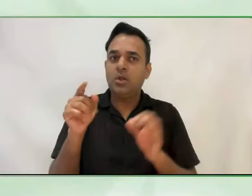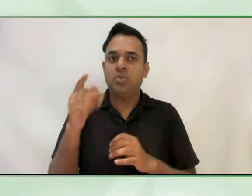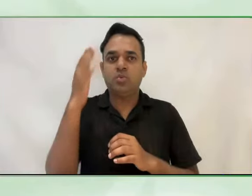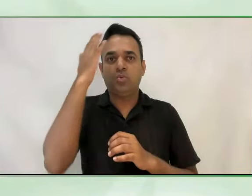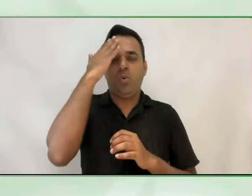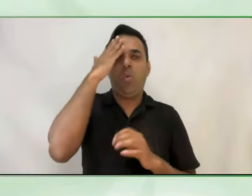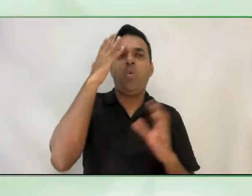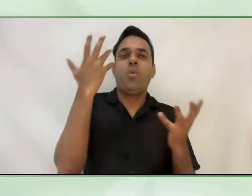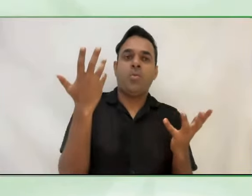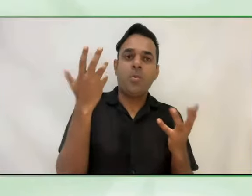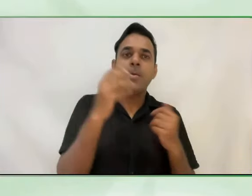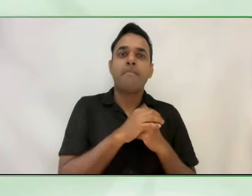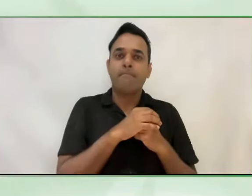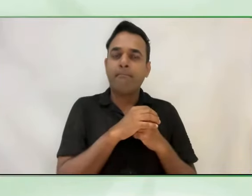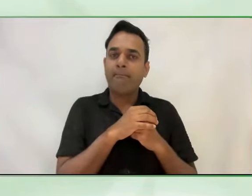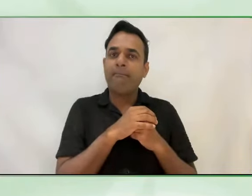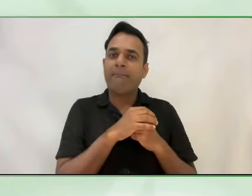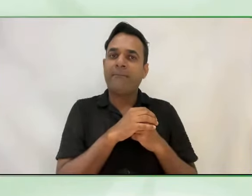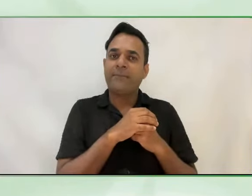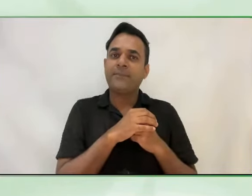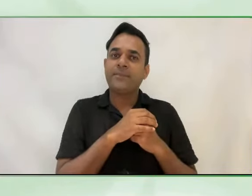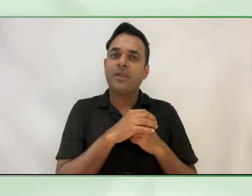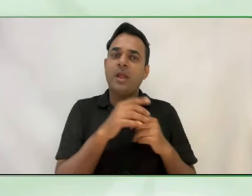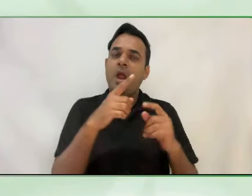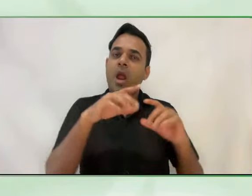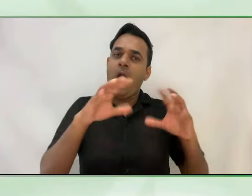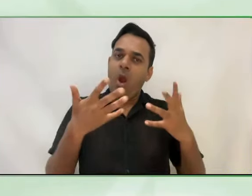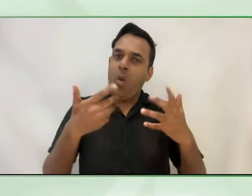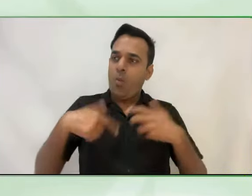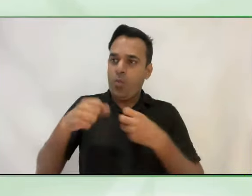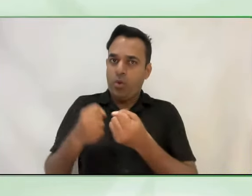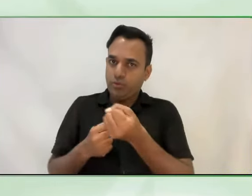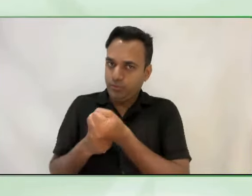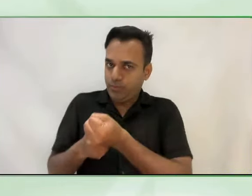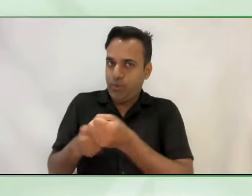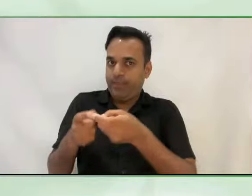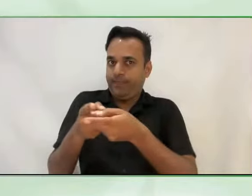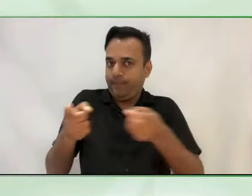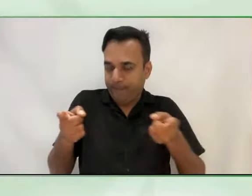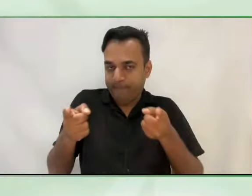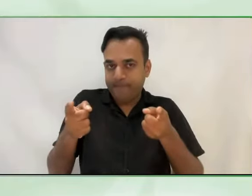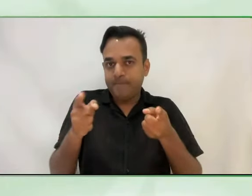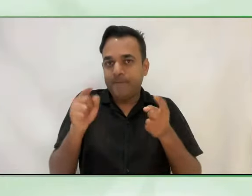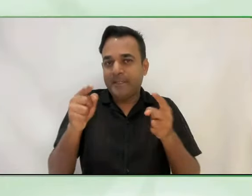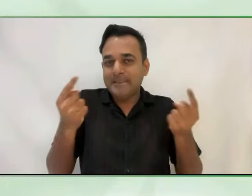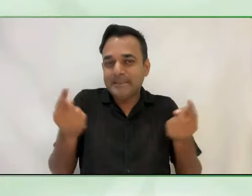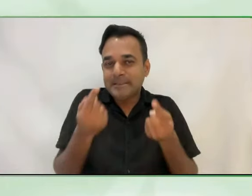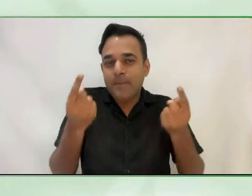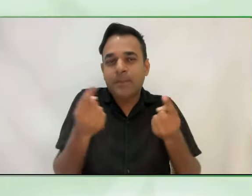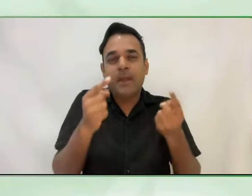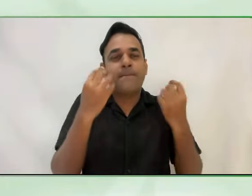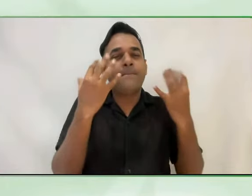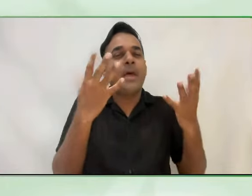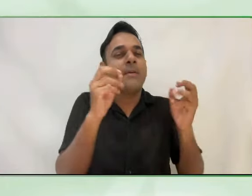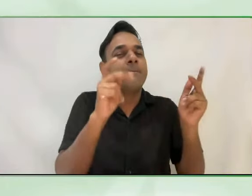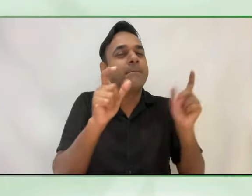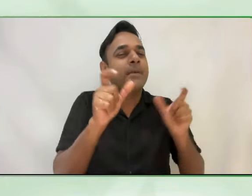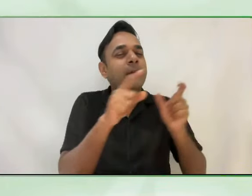wrong way. They are thinking for one fits all. It doesn't work like that. No.